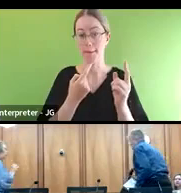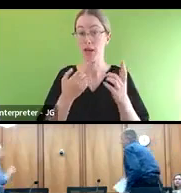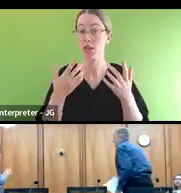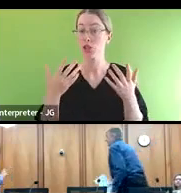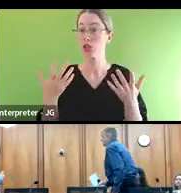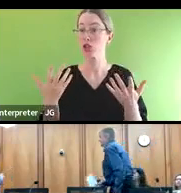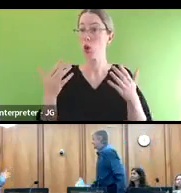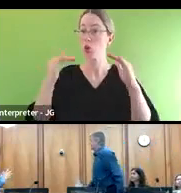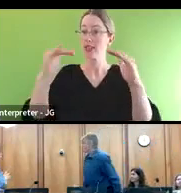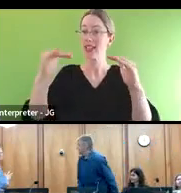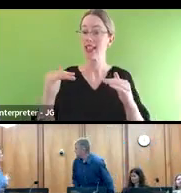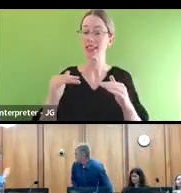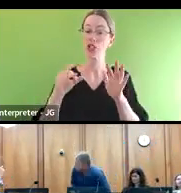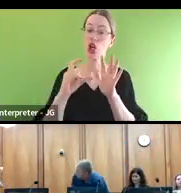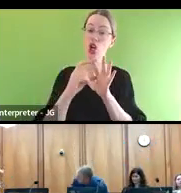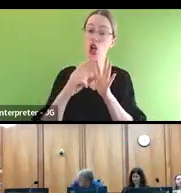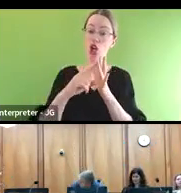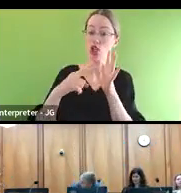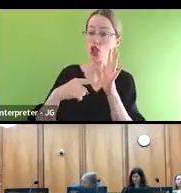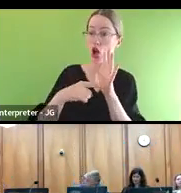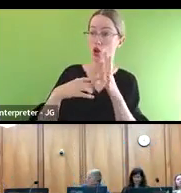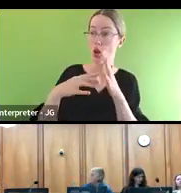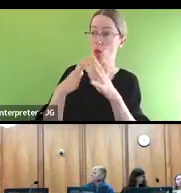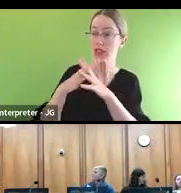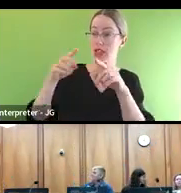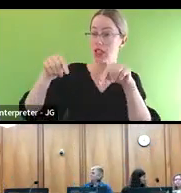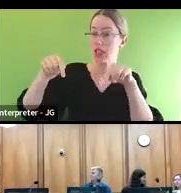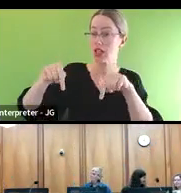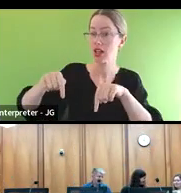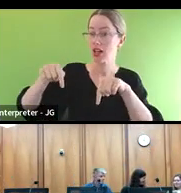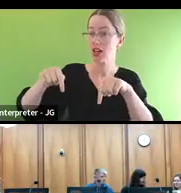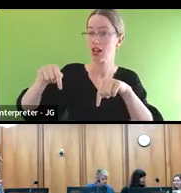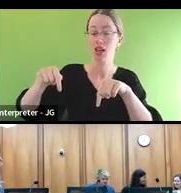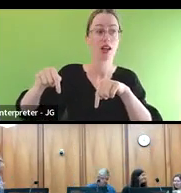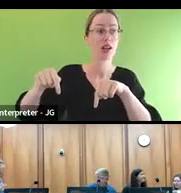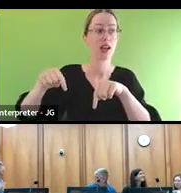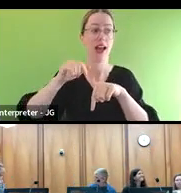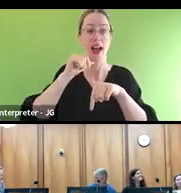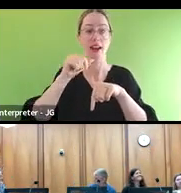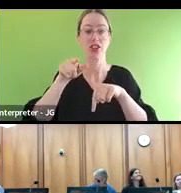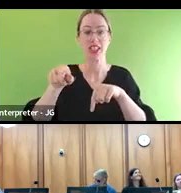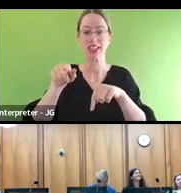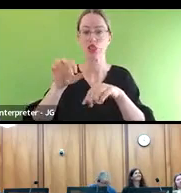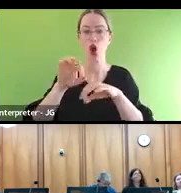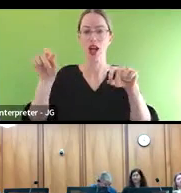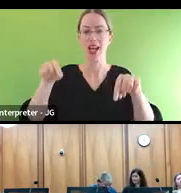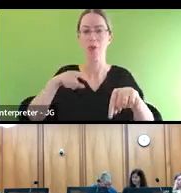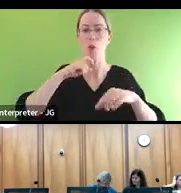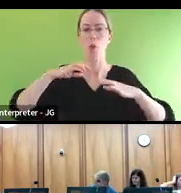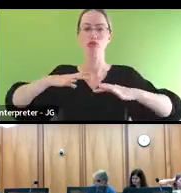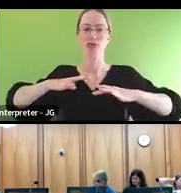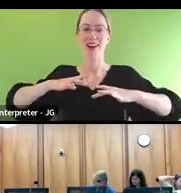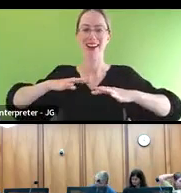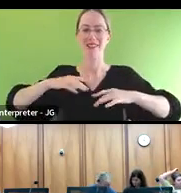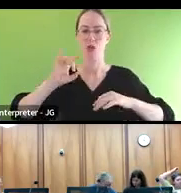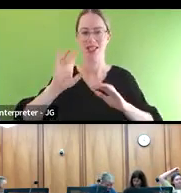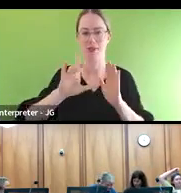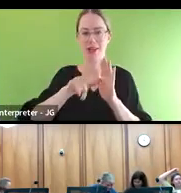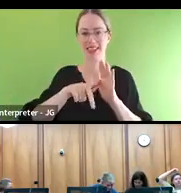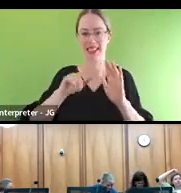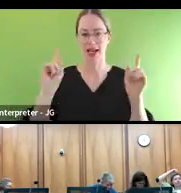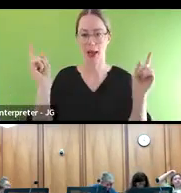if Dr. Wilson is not on Zoom, we will adjourn for 10 minutes and come back.